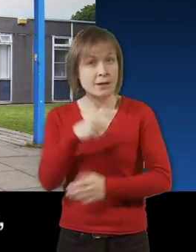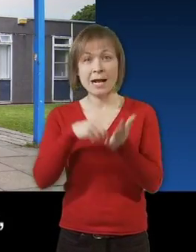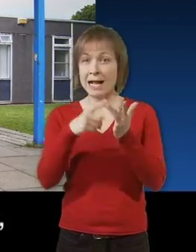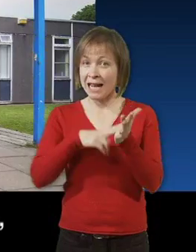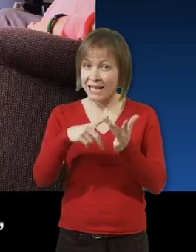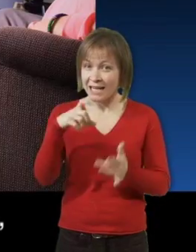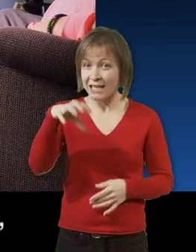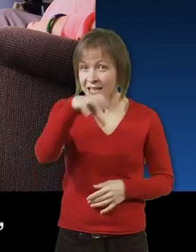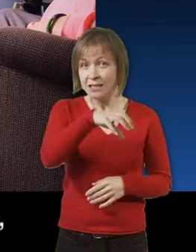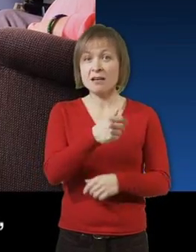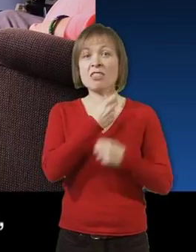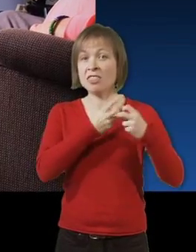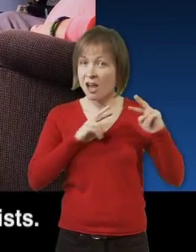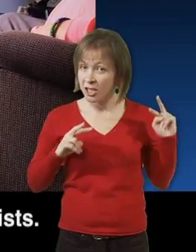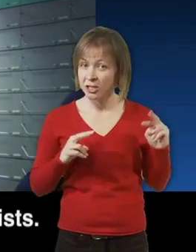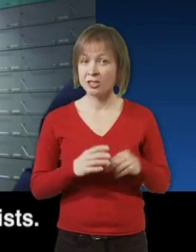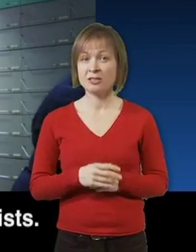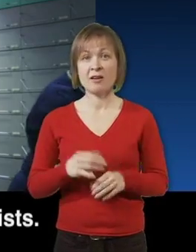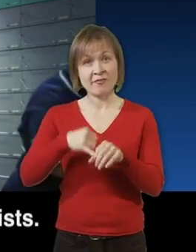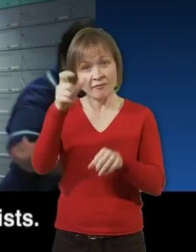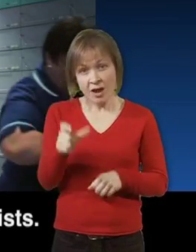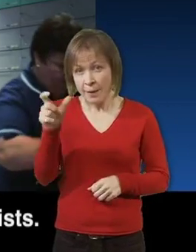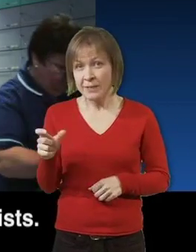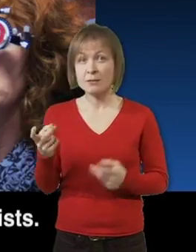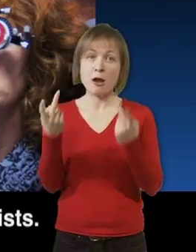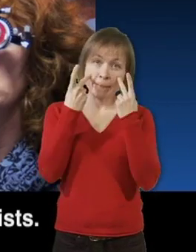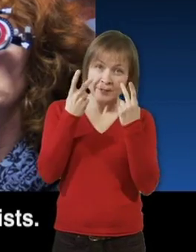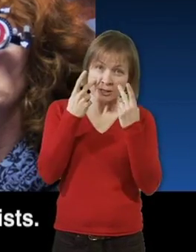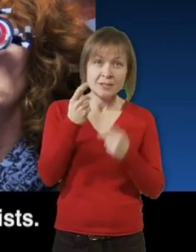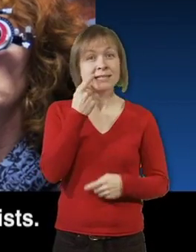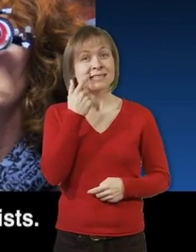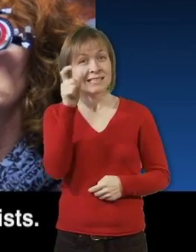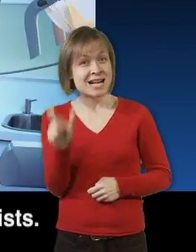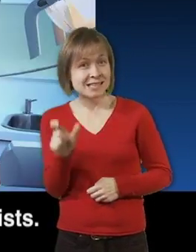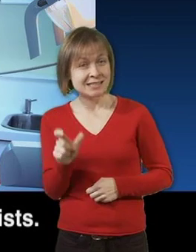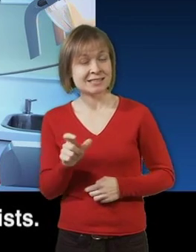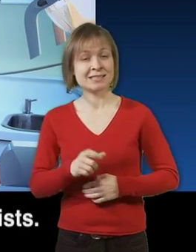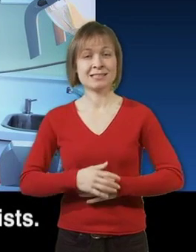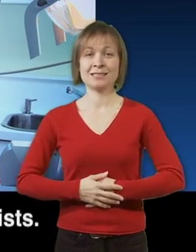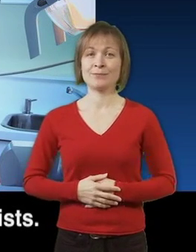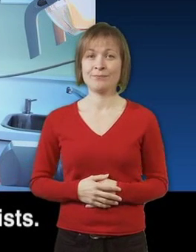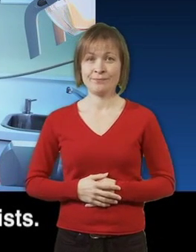hospitals and clinics, nurses, pharmacists, opticians and dentists.